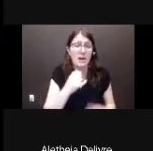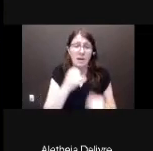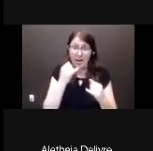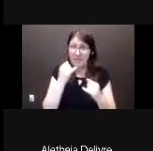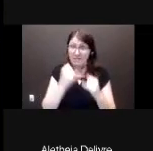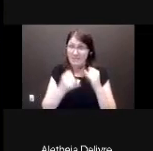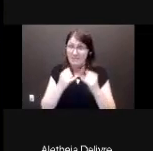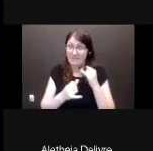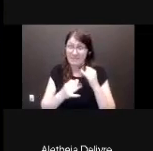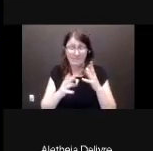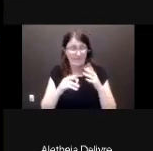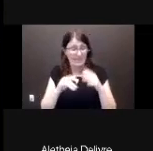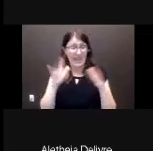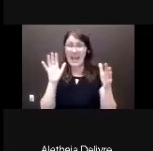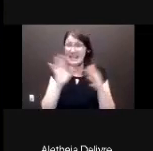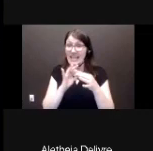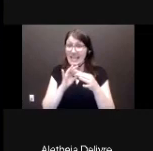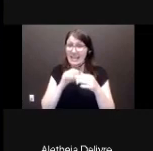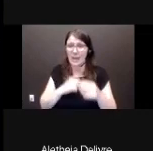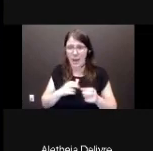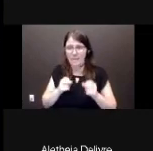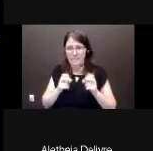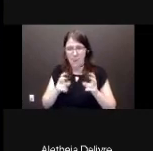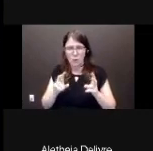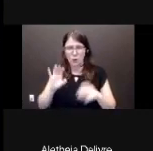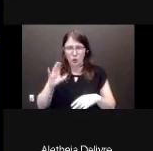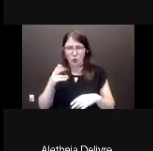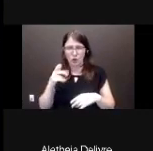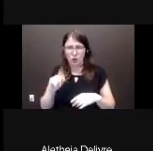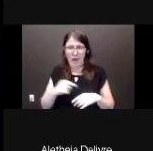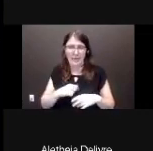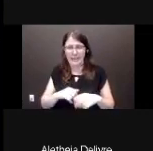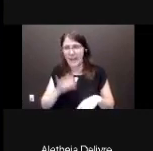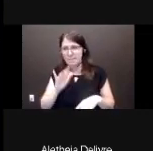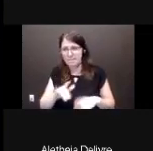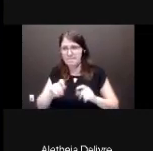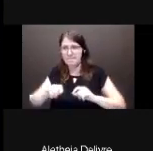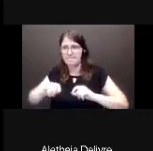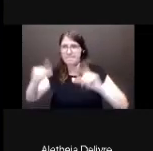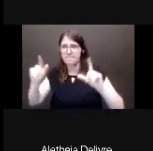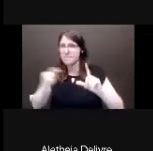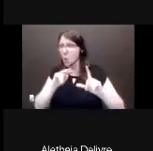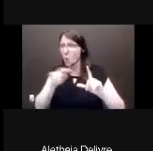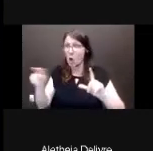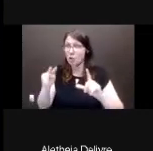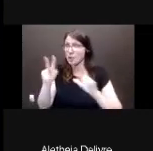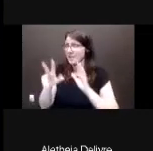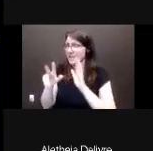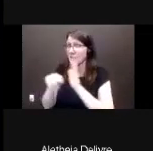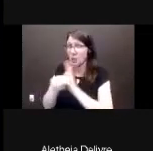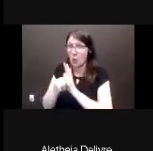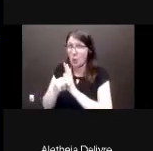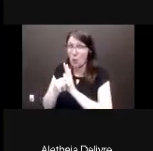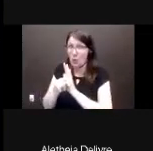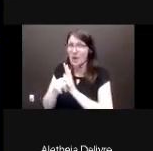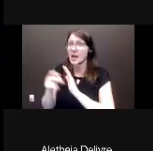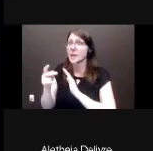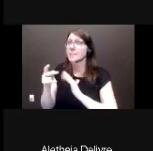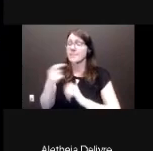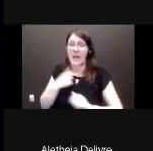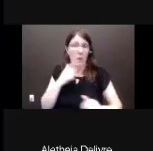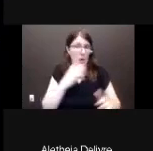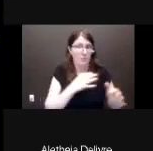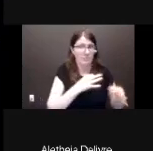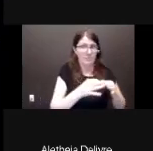sharing. So I'm going to take you quickly through the process it took me to get to that final product so you can see really what Camtasia